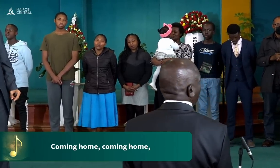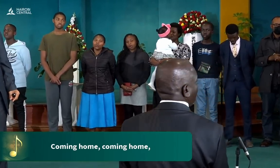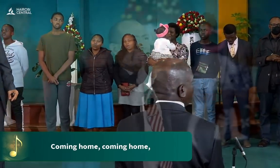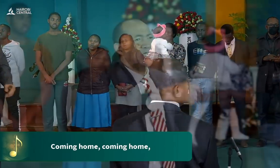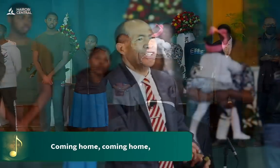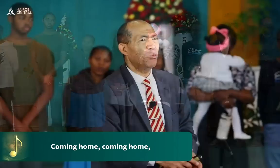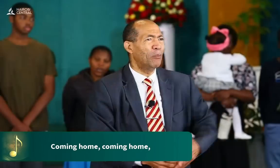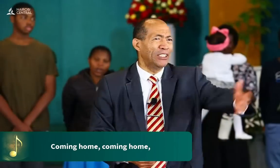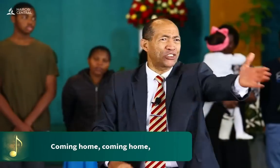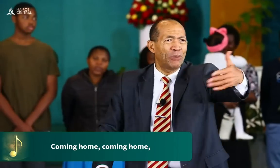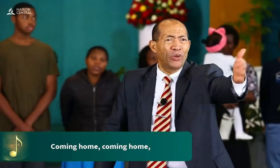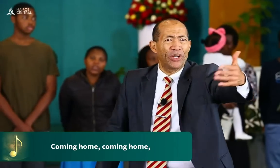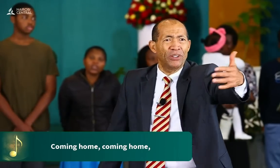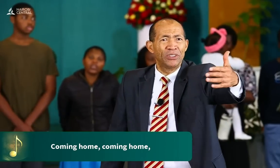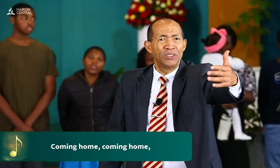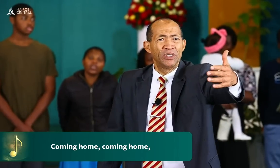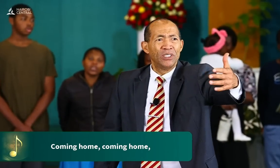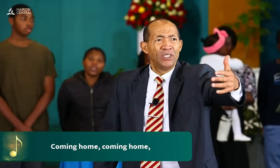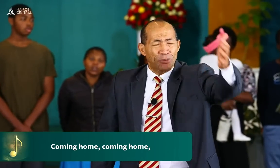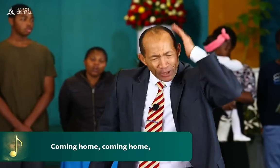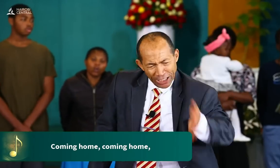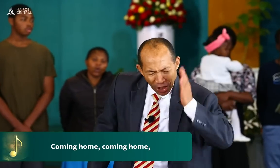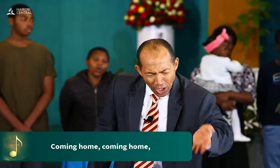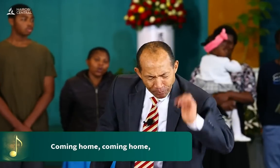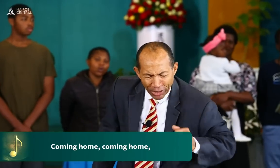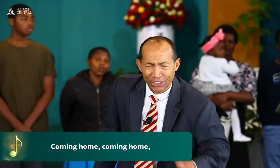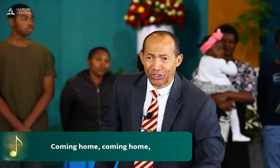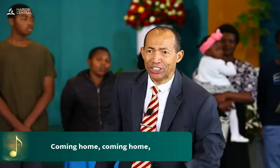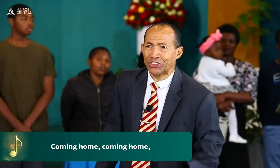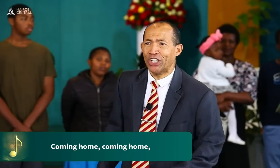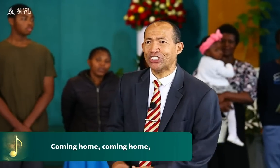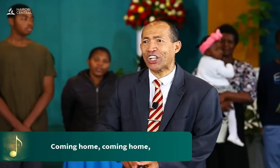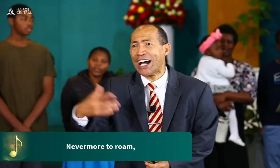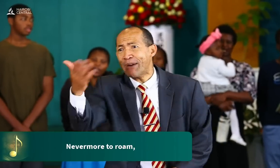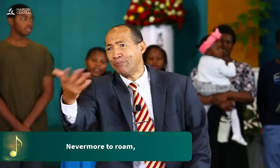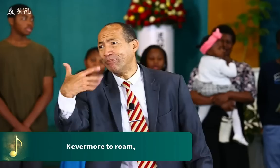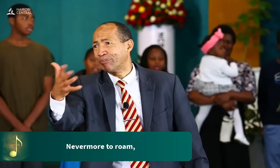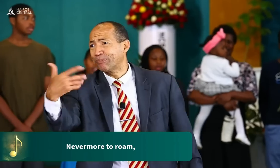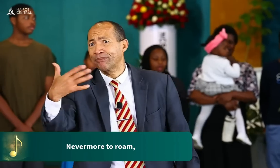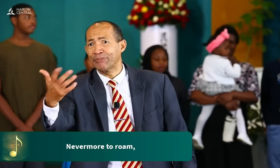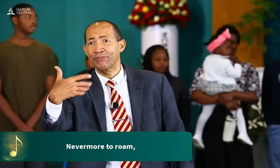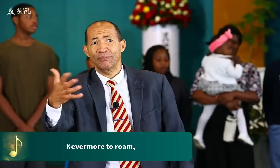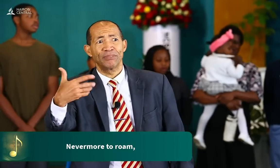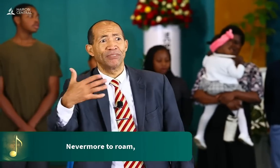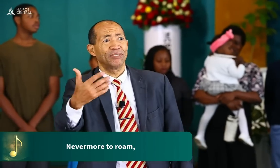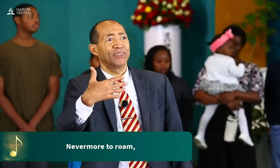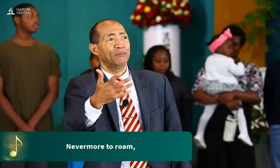another man somewhere, another woman somewhere. Speed of the Lord brought you in the church. Come.